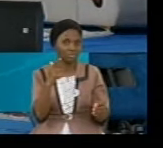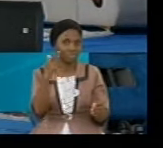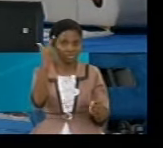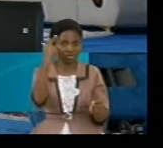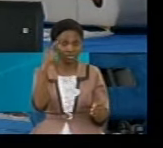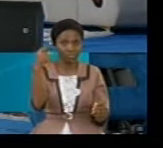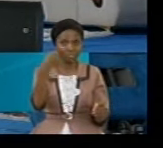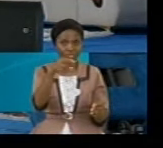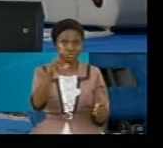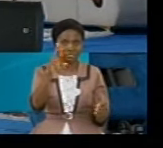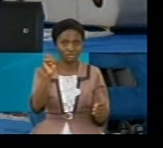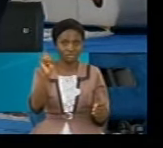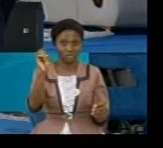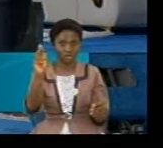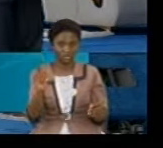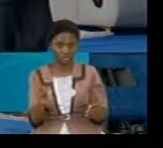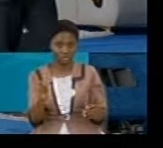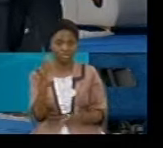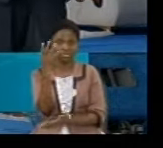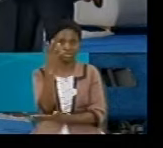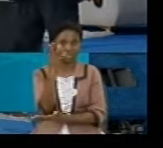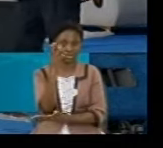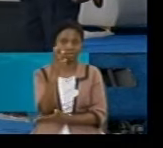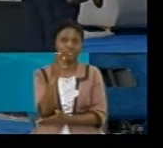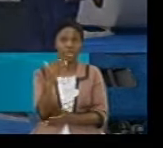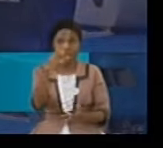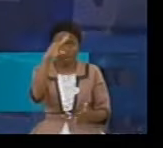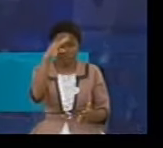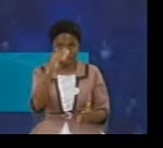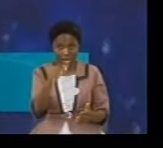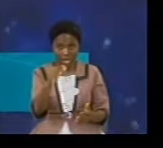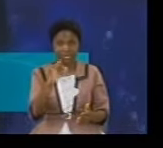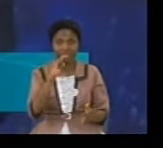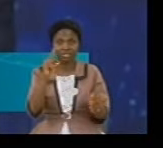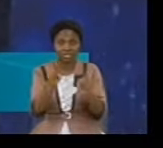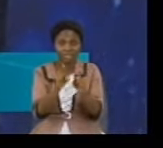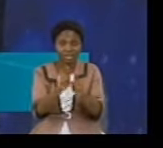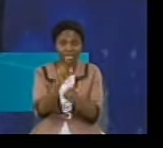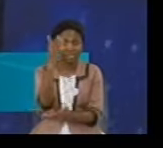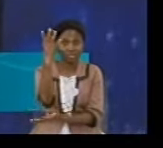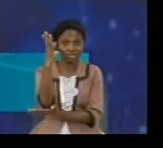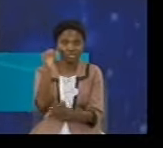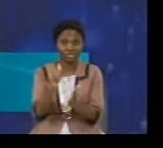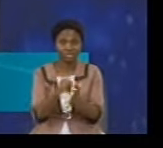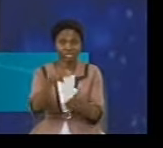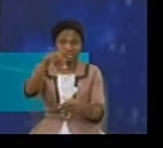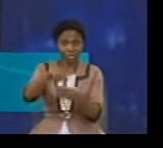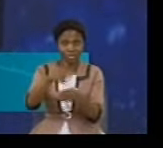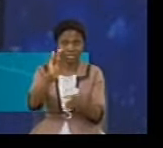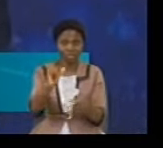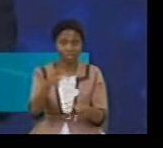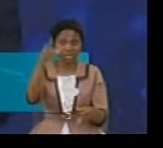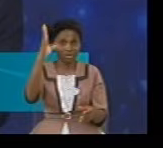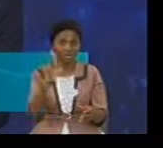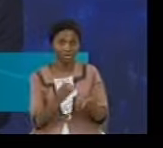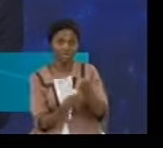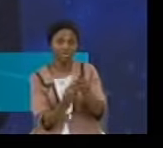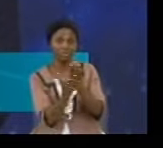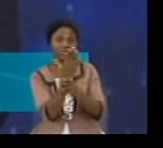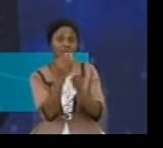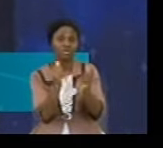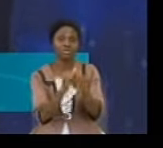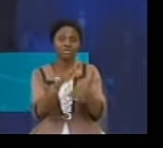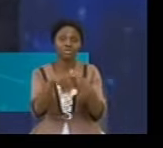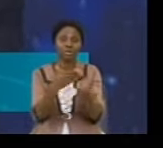tree planted by God, grows around with all the circumstances